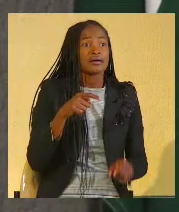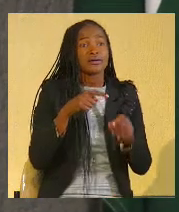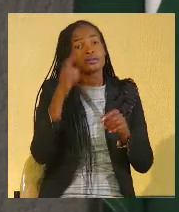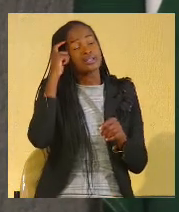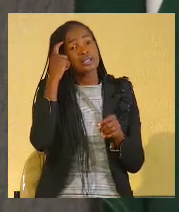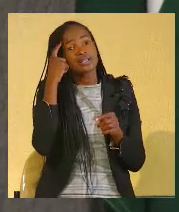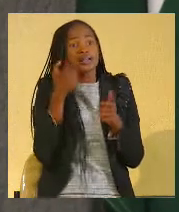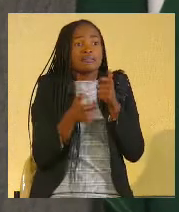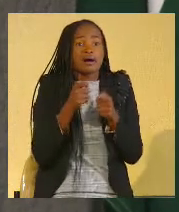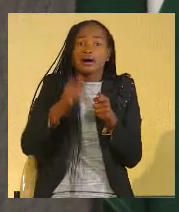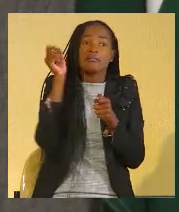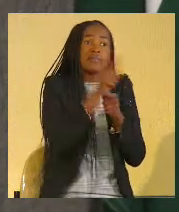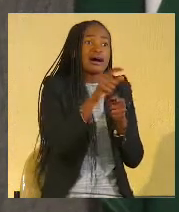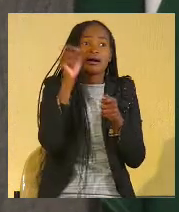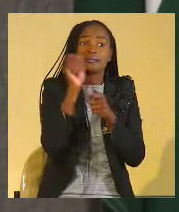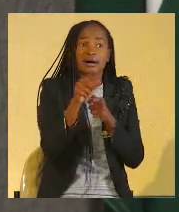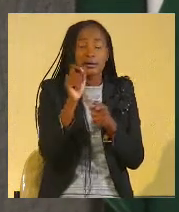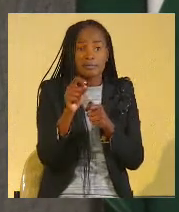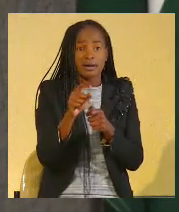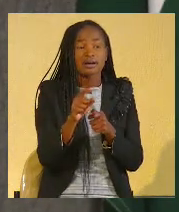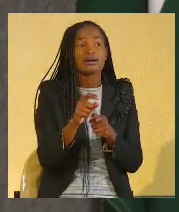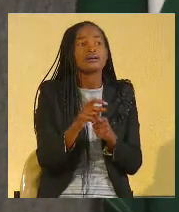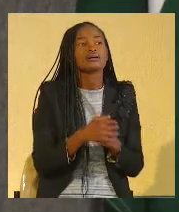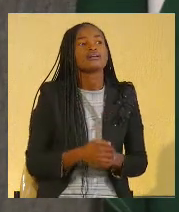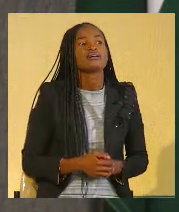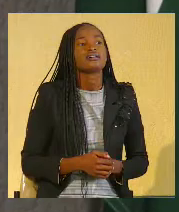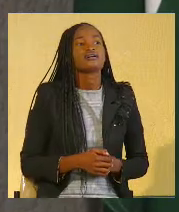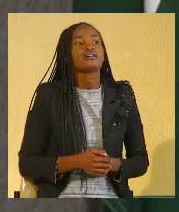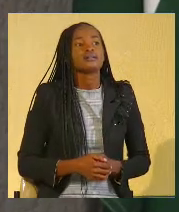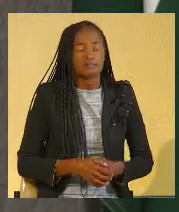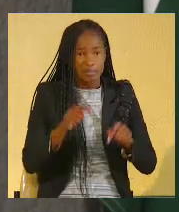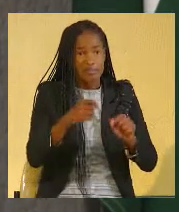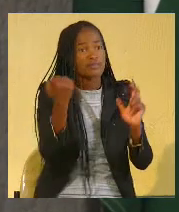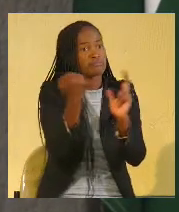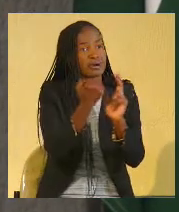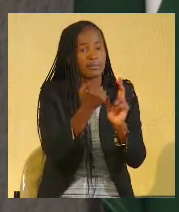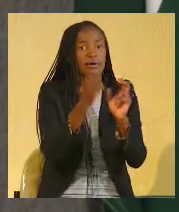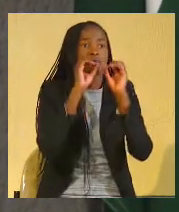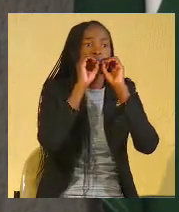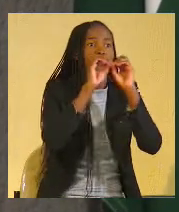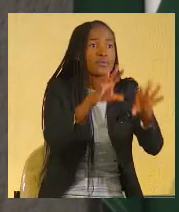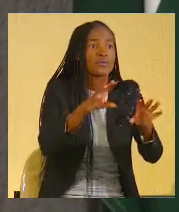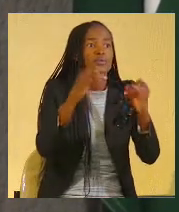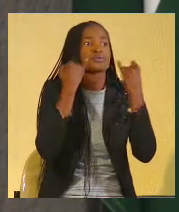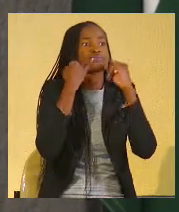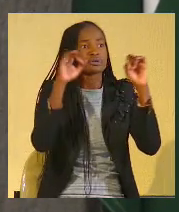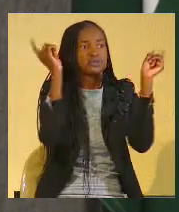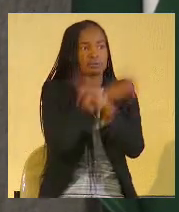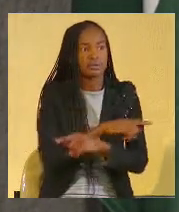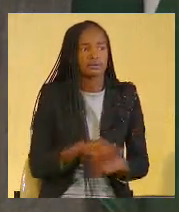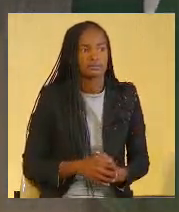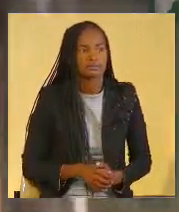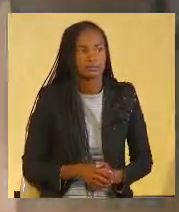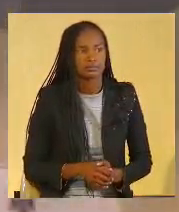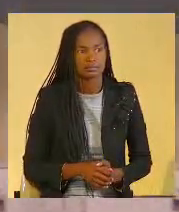when the law catch up with them, they should not be surprised. It's a criminal offense now. Thank you, Honorable Minister.